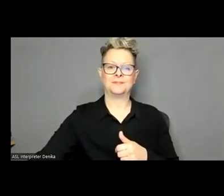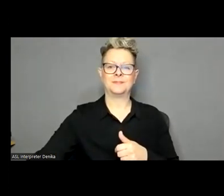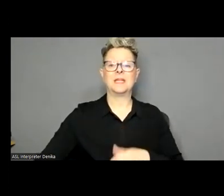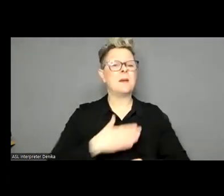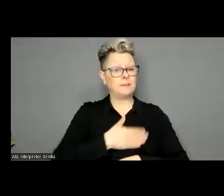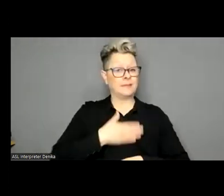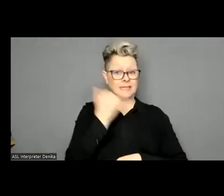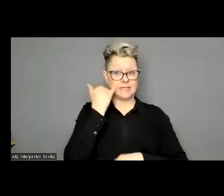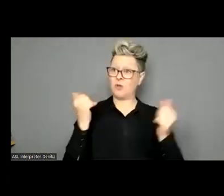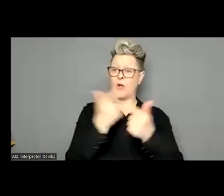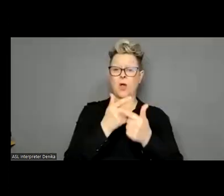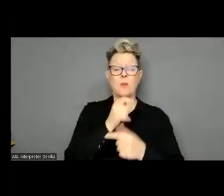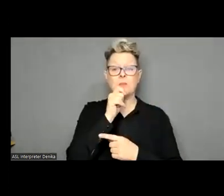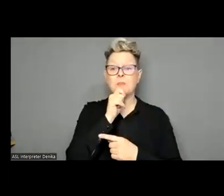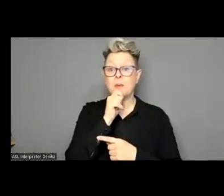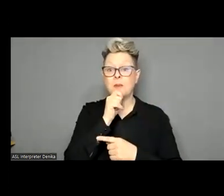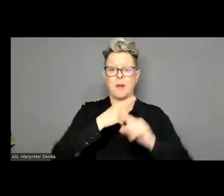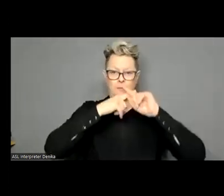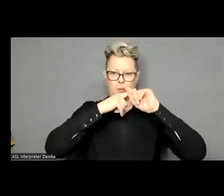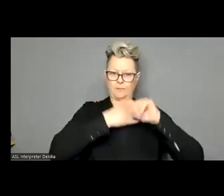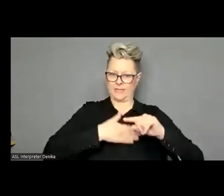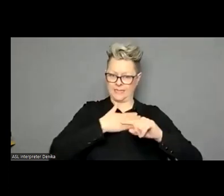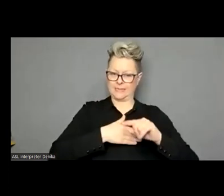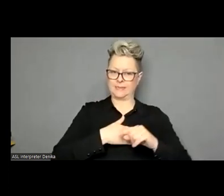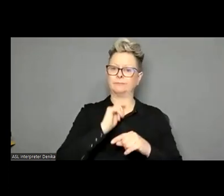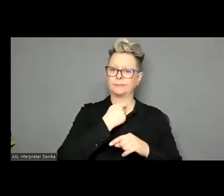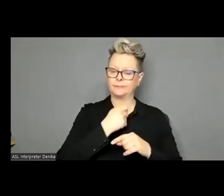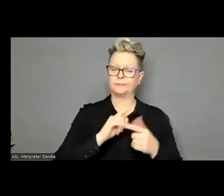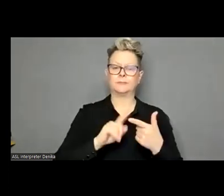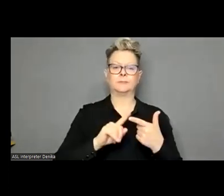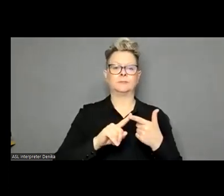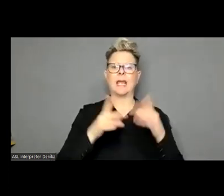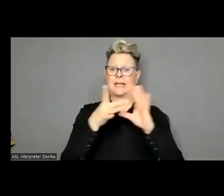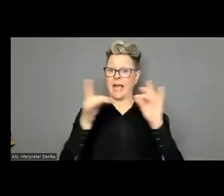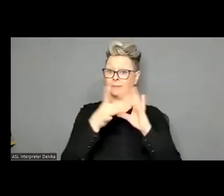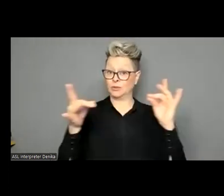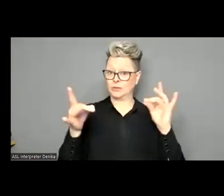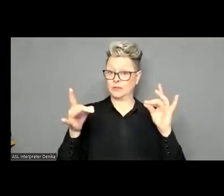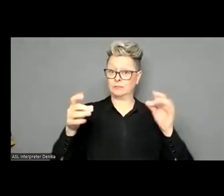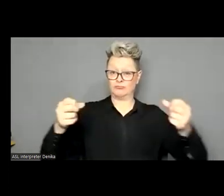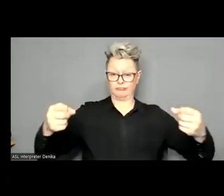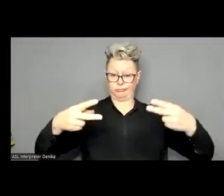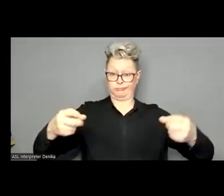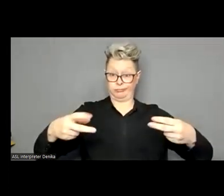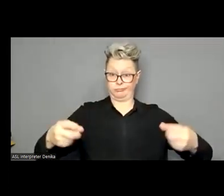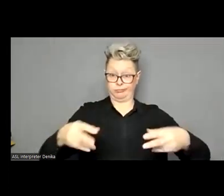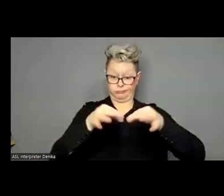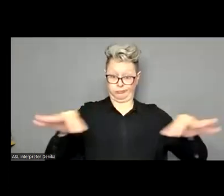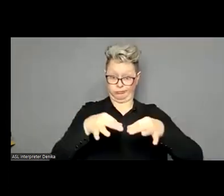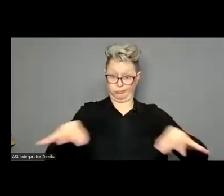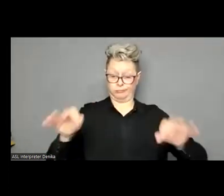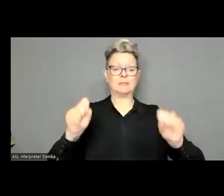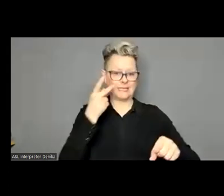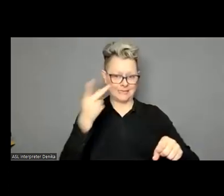all outside noise. Captioning is available at the bottom of the screen. If you have